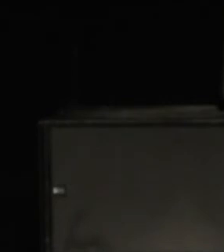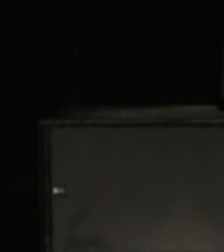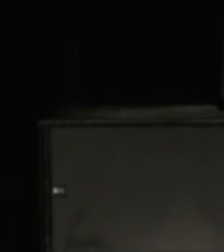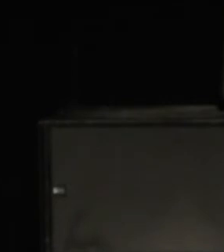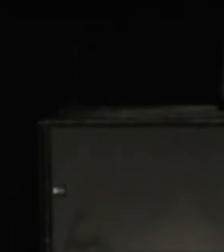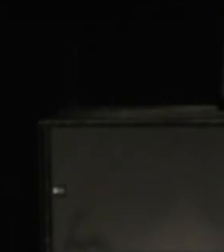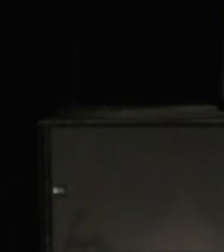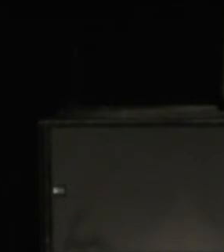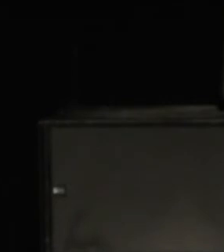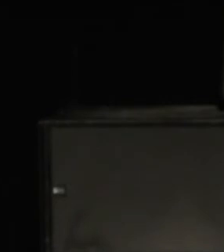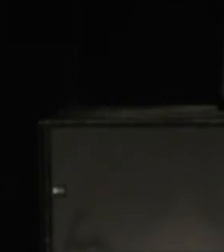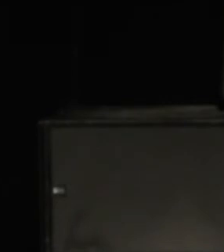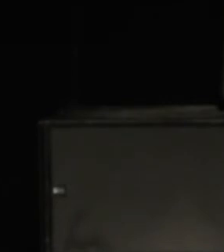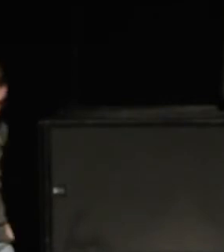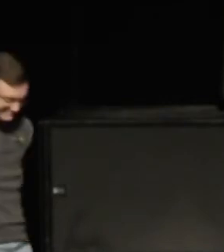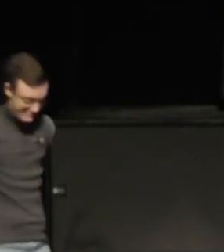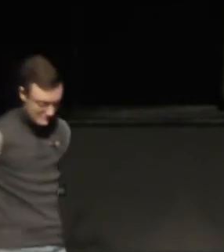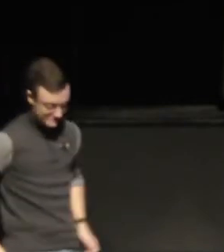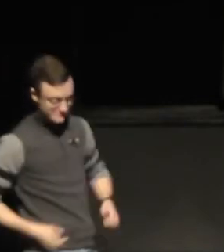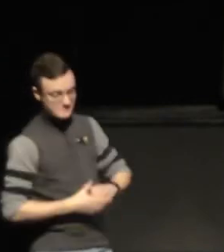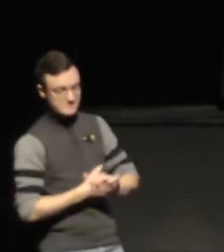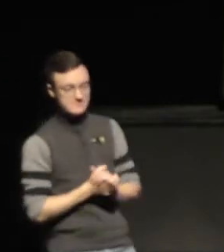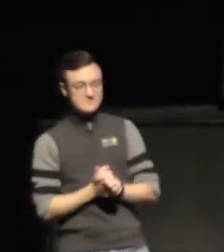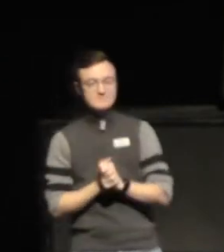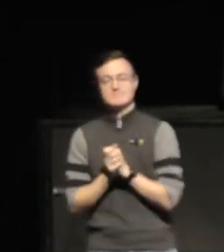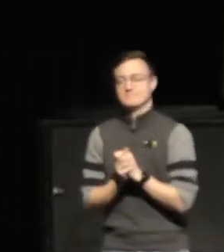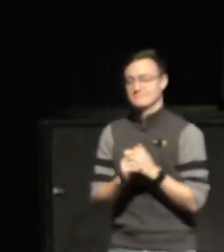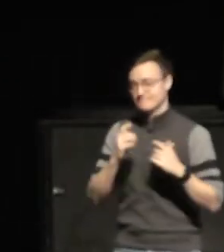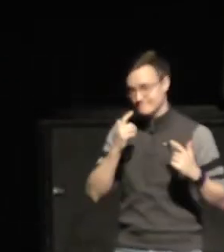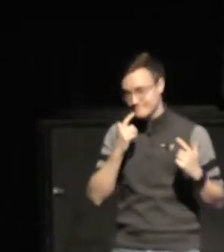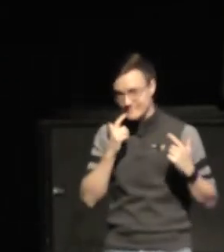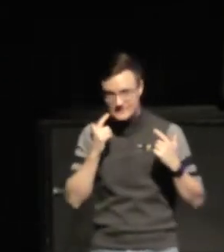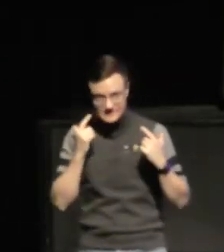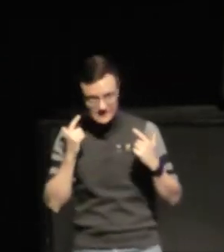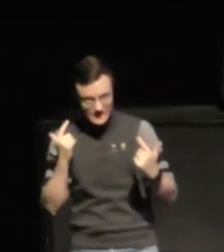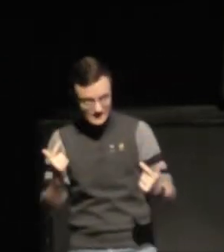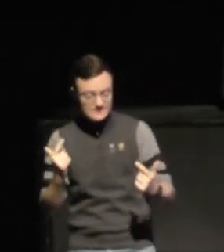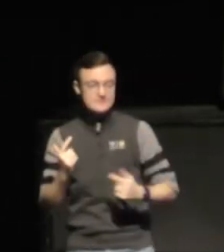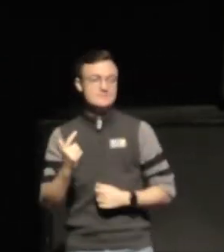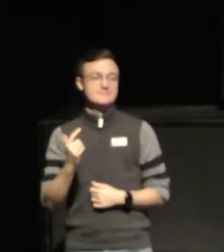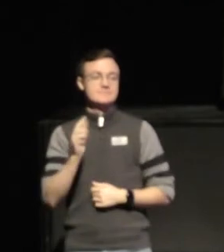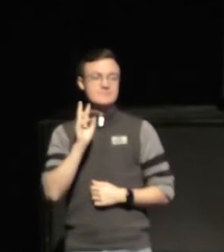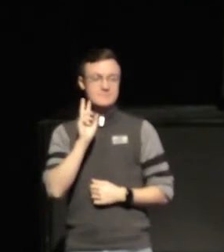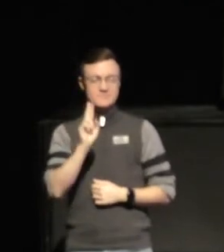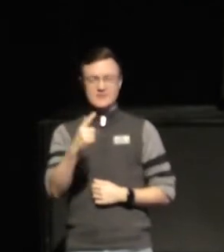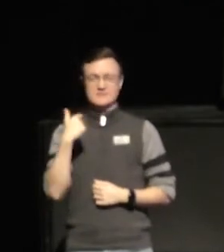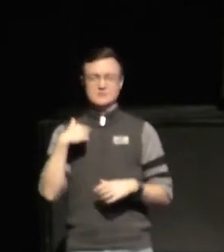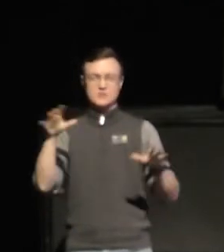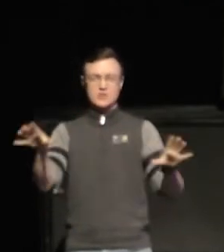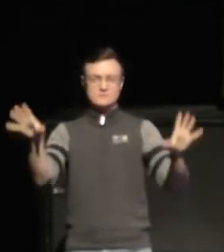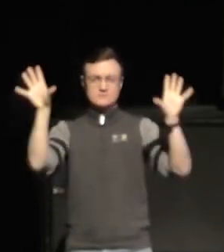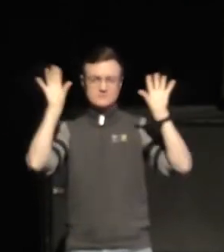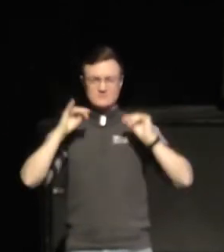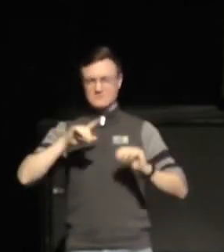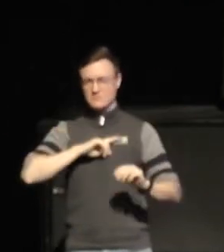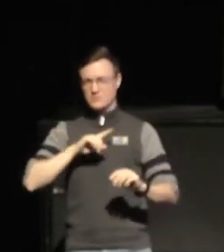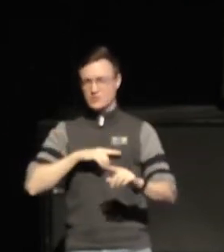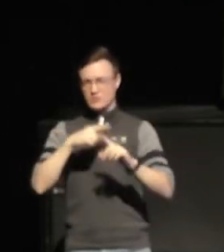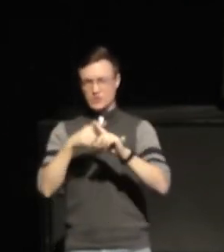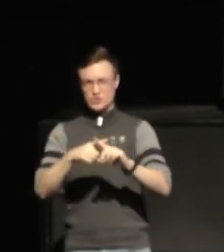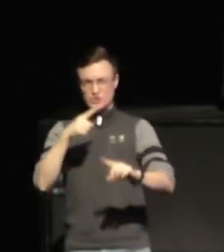And from your presentation and your very strong witness, it's obvious that the